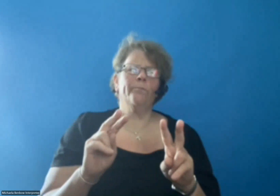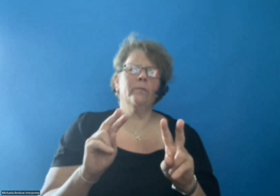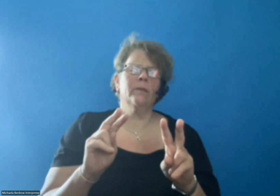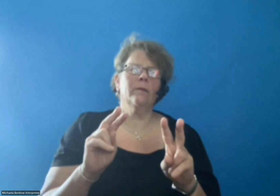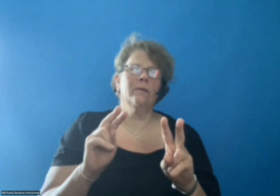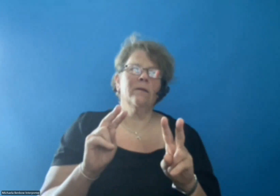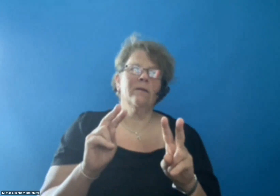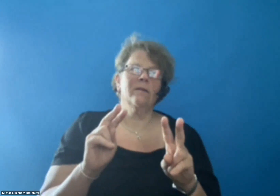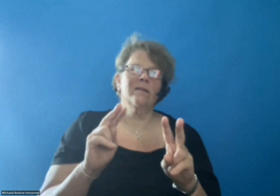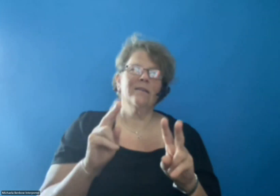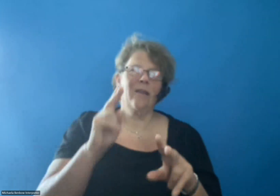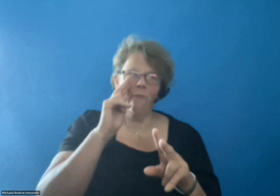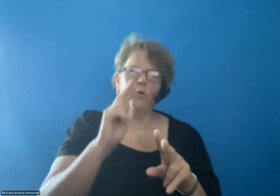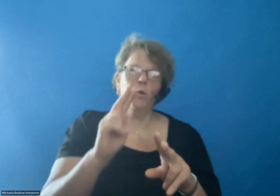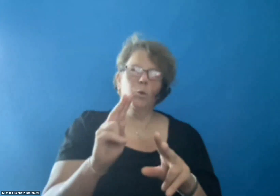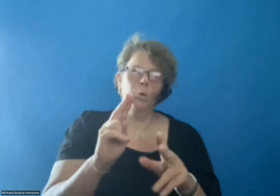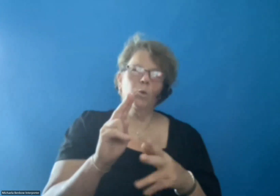you would agree with, which is